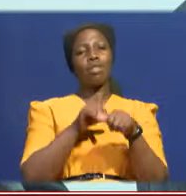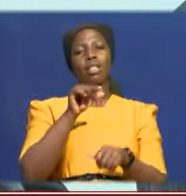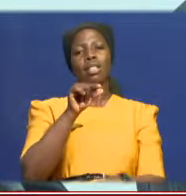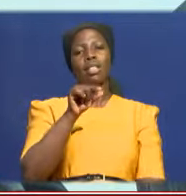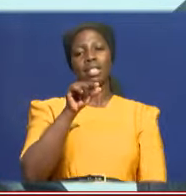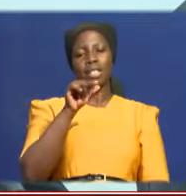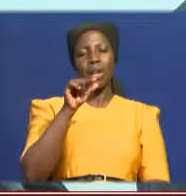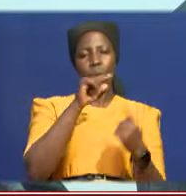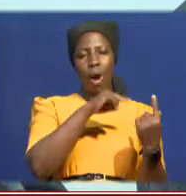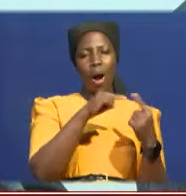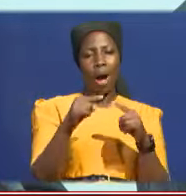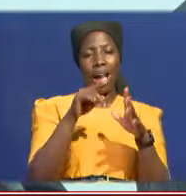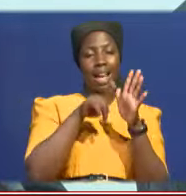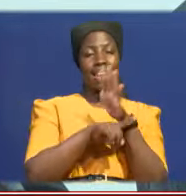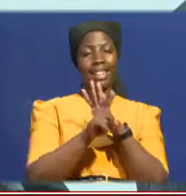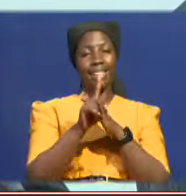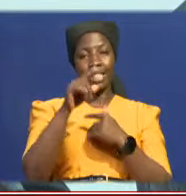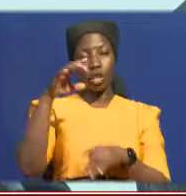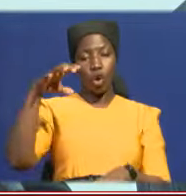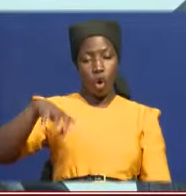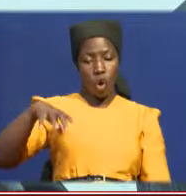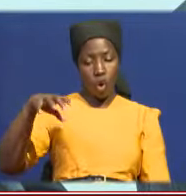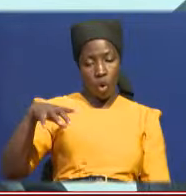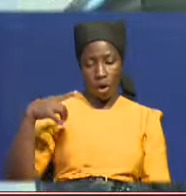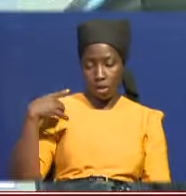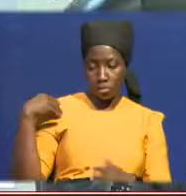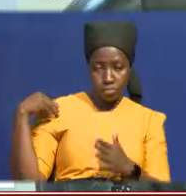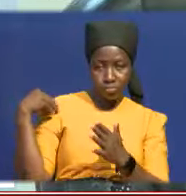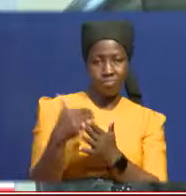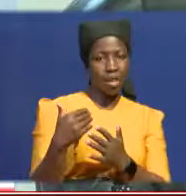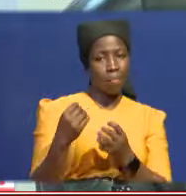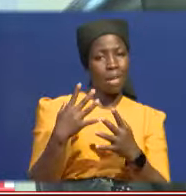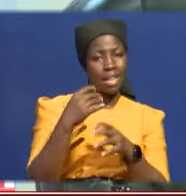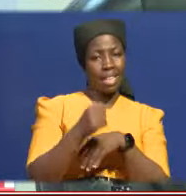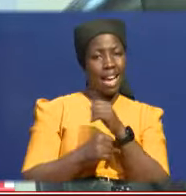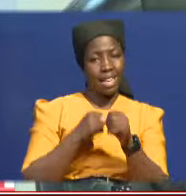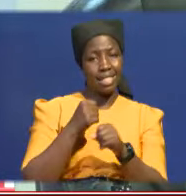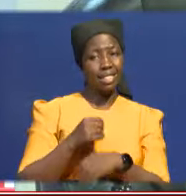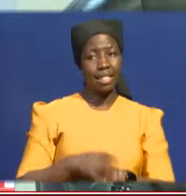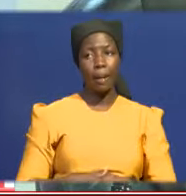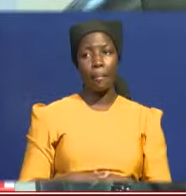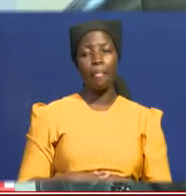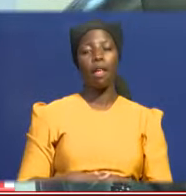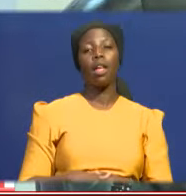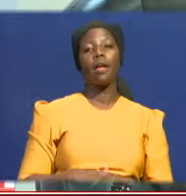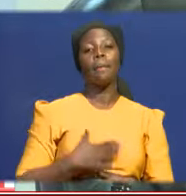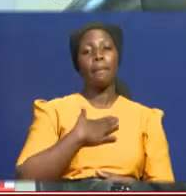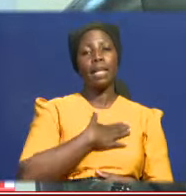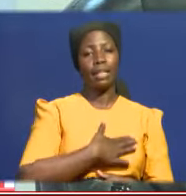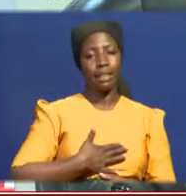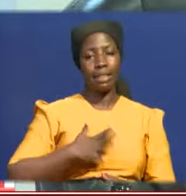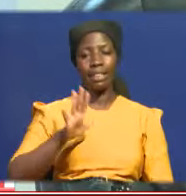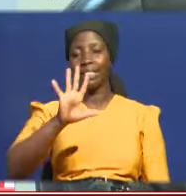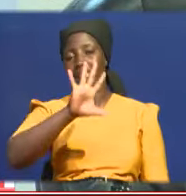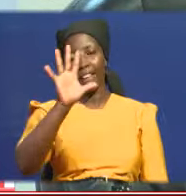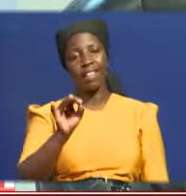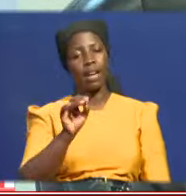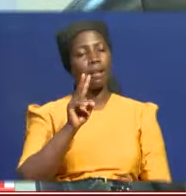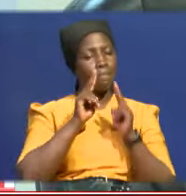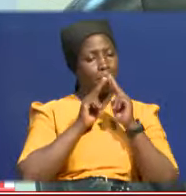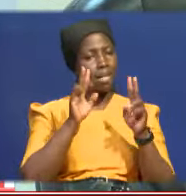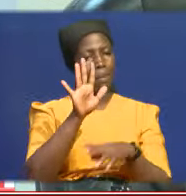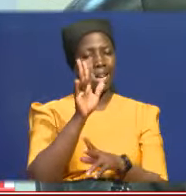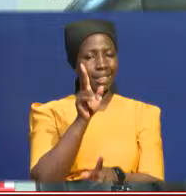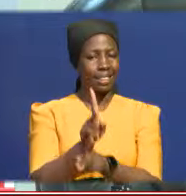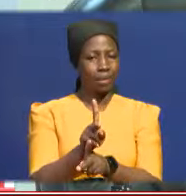genocide in the Congo for the last decades? Please, Africa, keep your peace, no